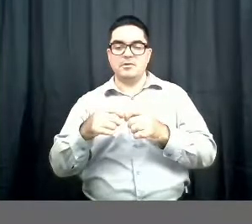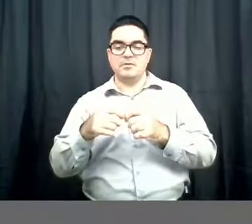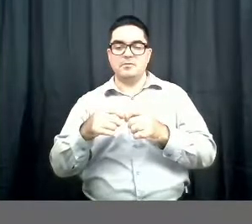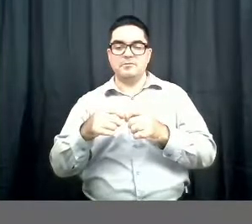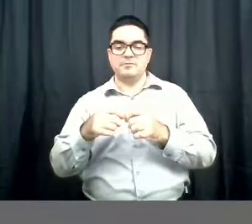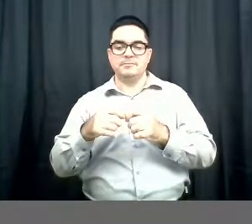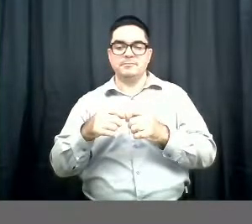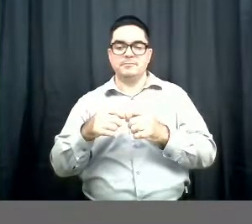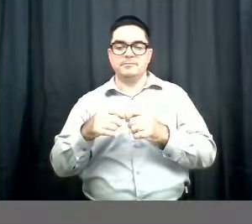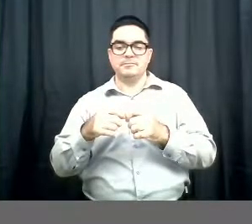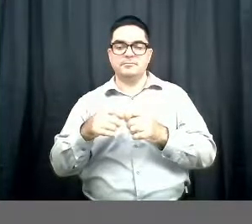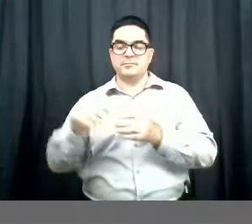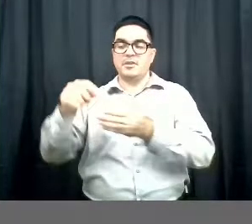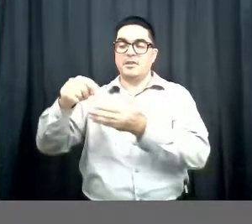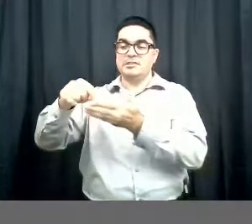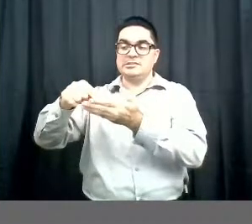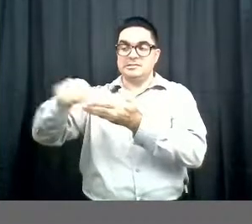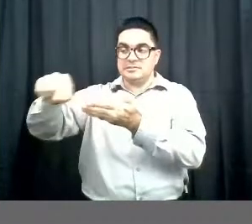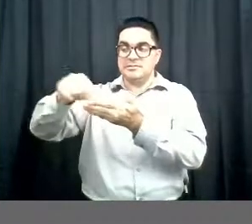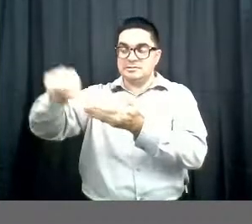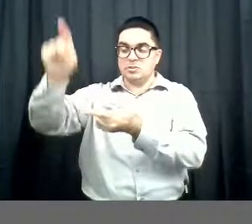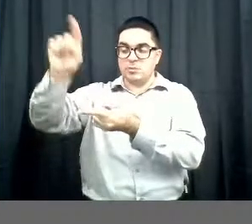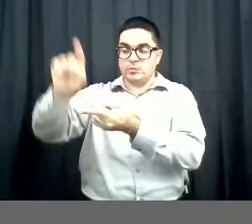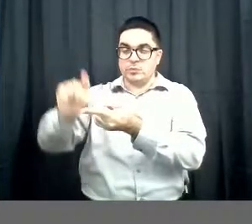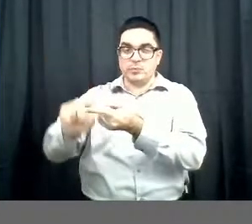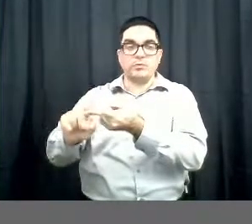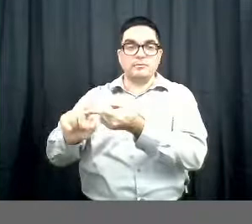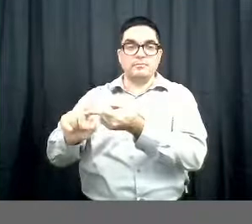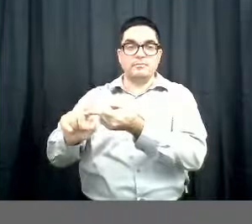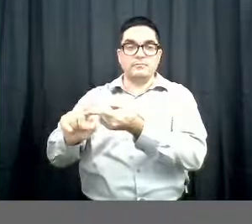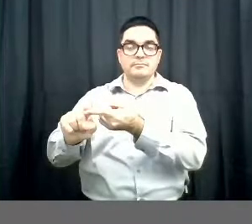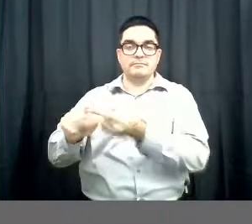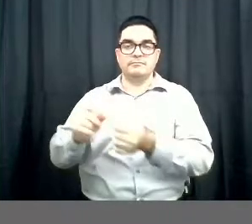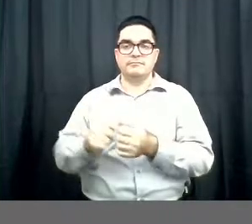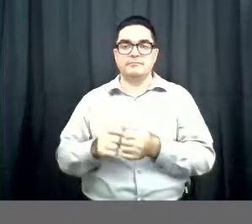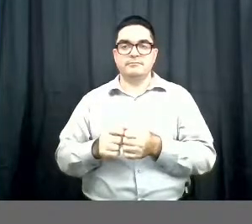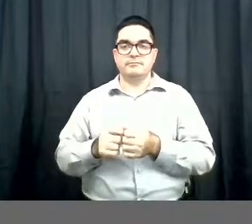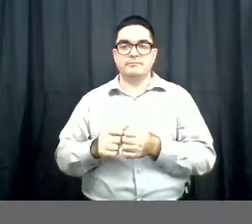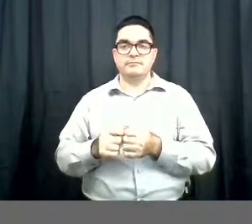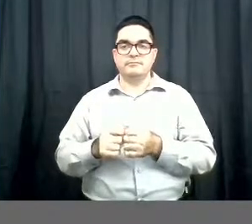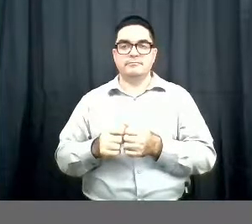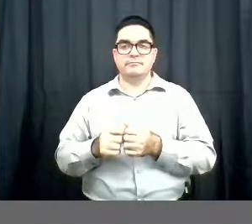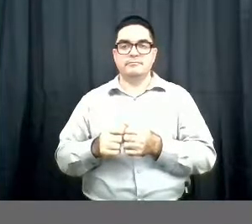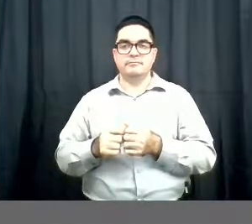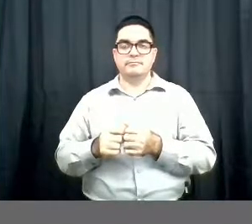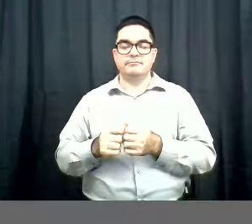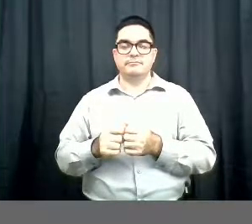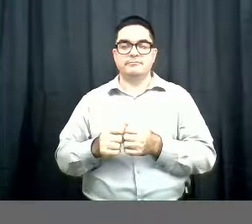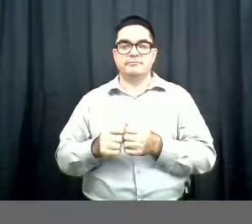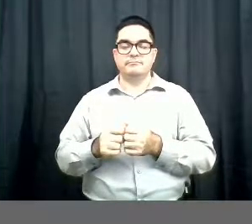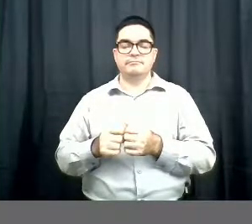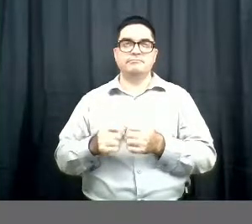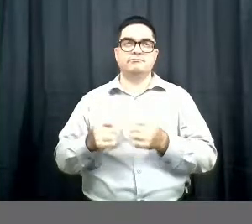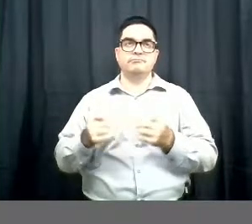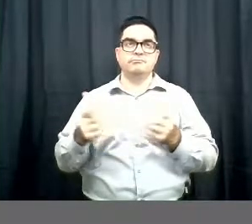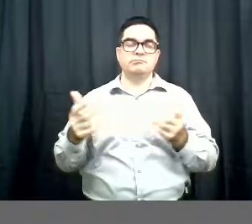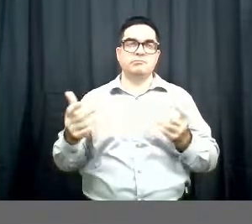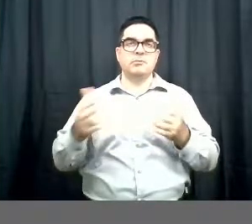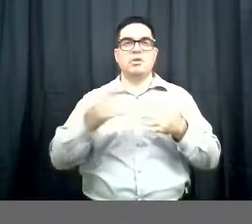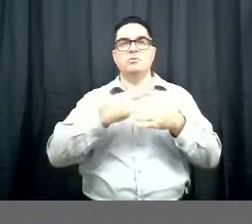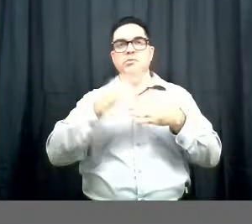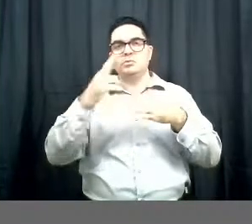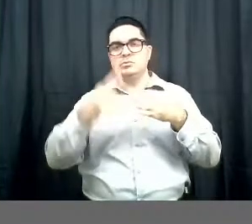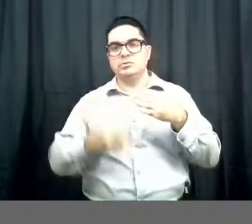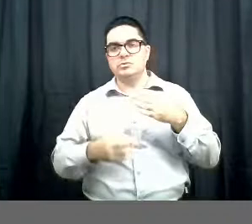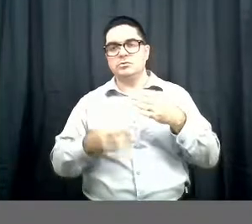out. So that was sort of the risk that, and what kind of compounding impact they have, of course, in basic survival,